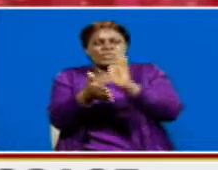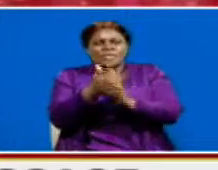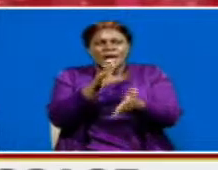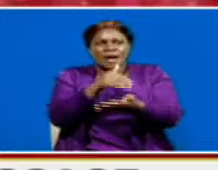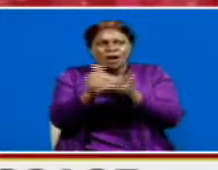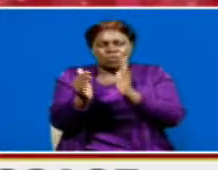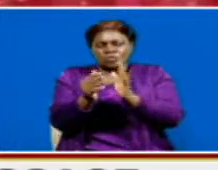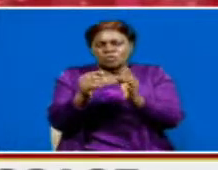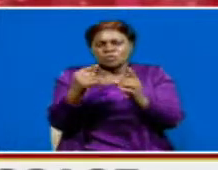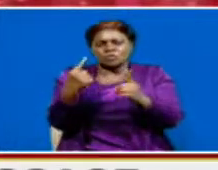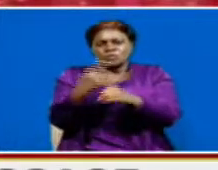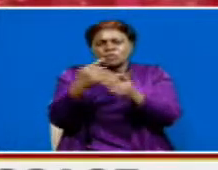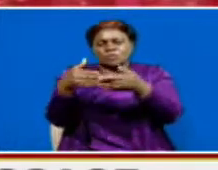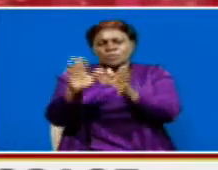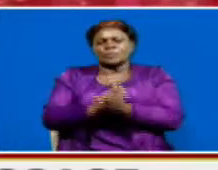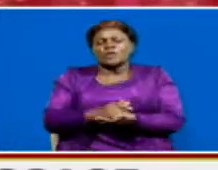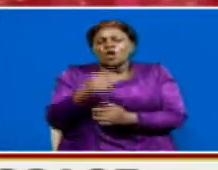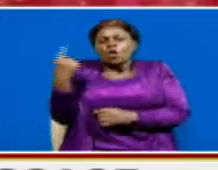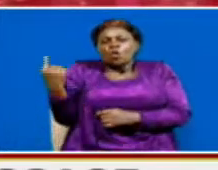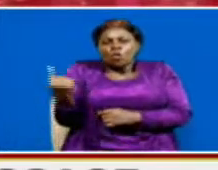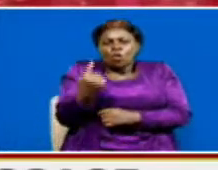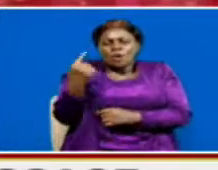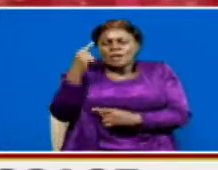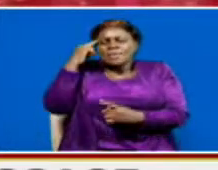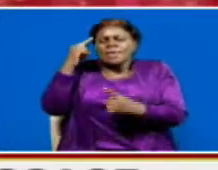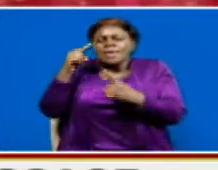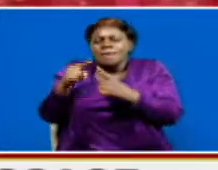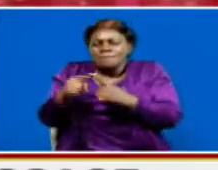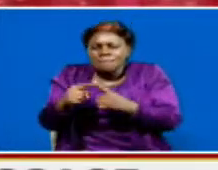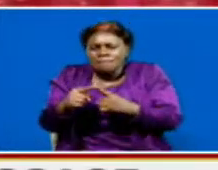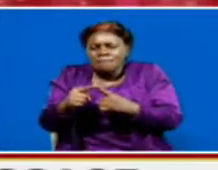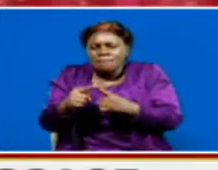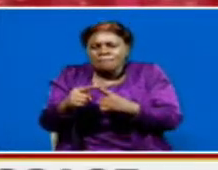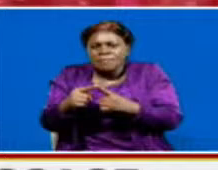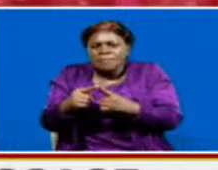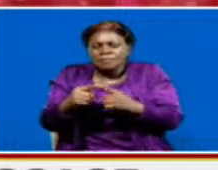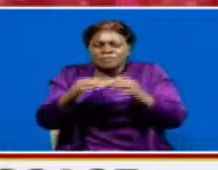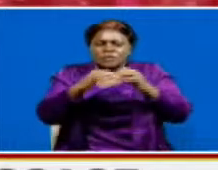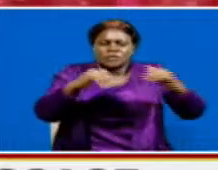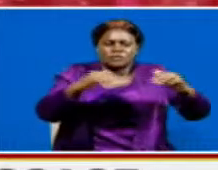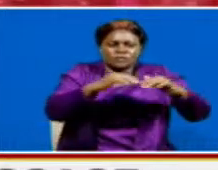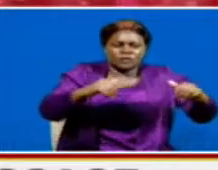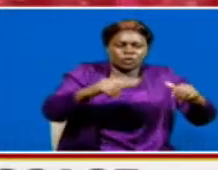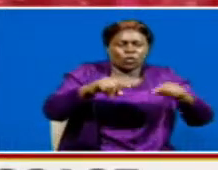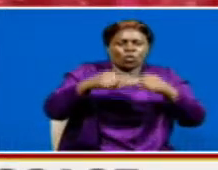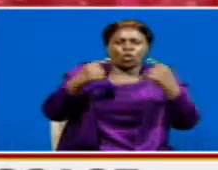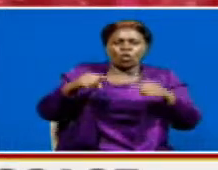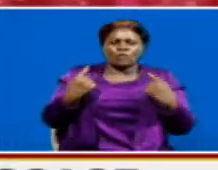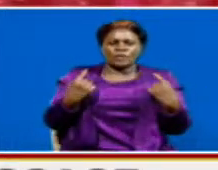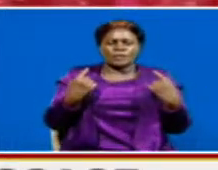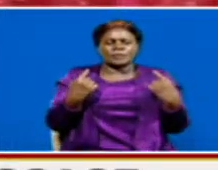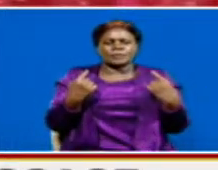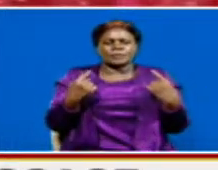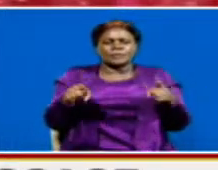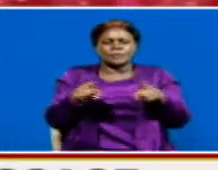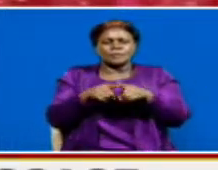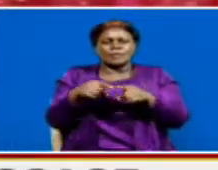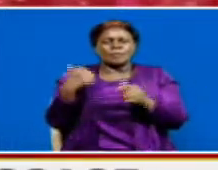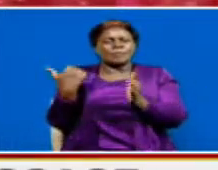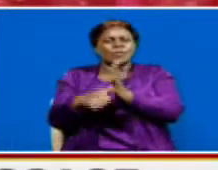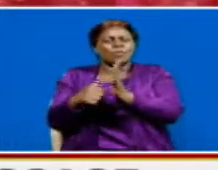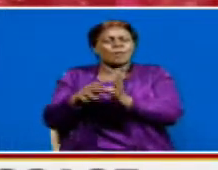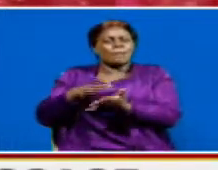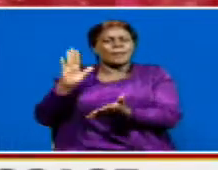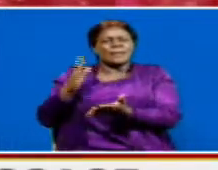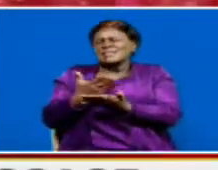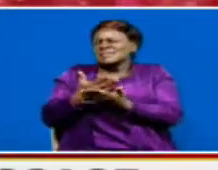viable alternative, whose only purpose is division, conflict, and anarchy.